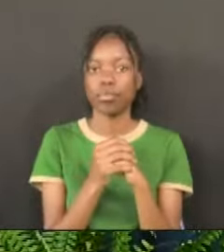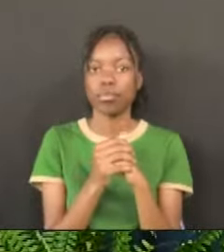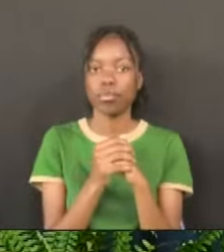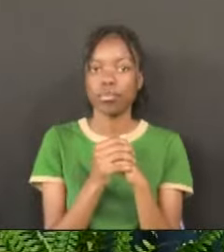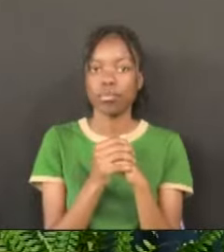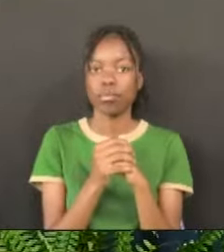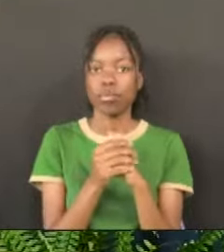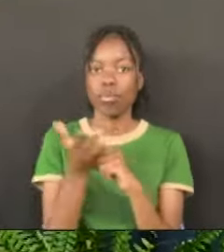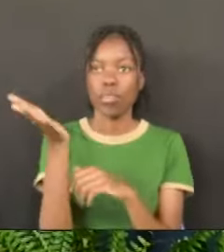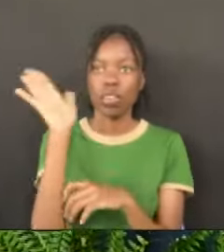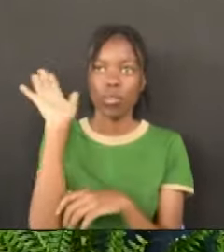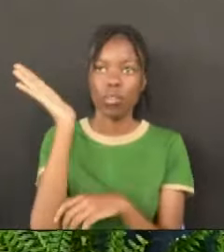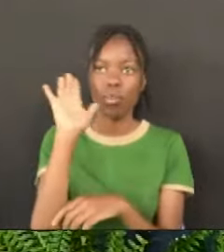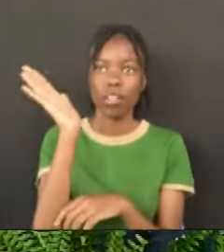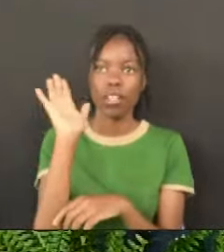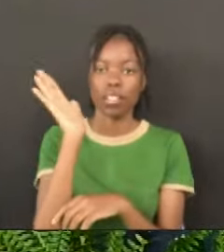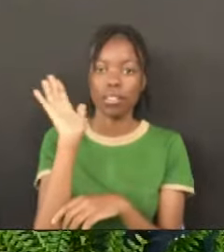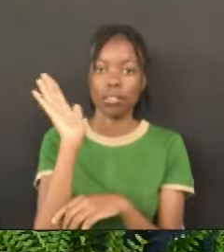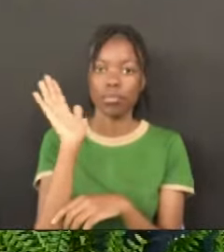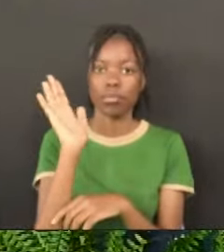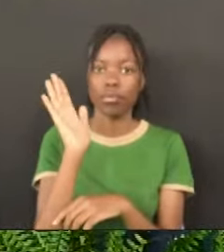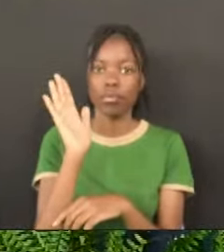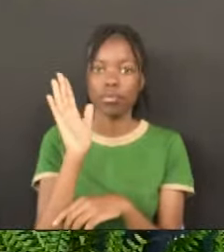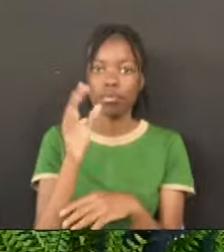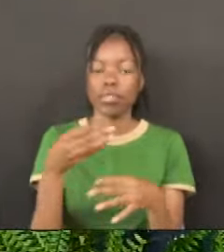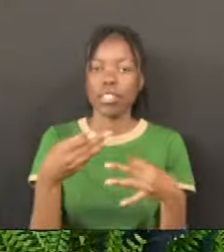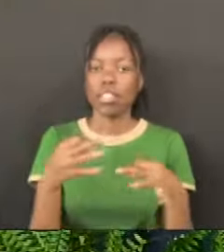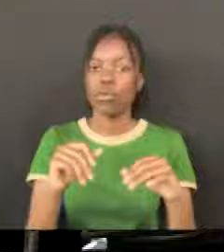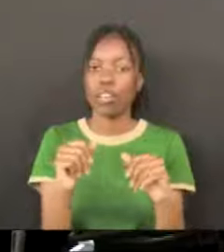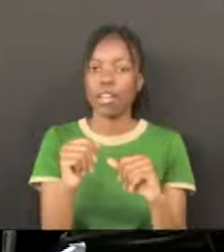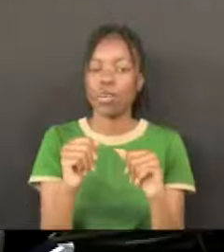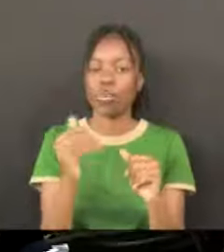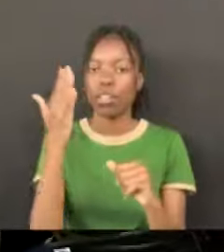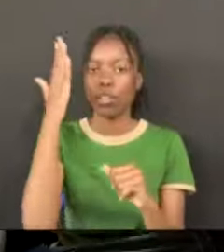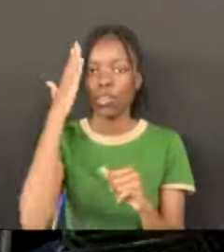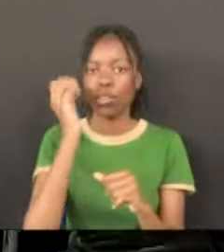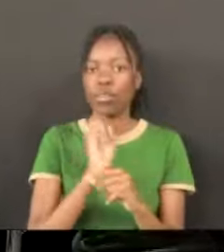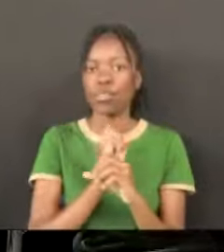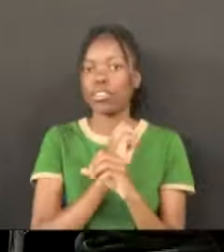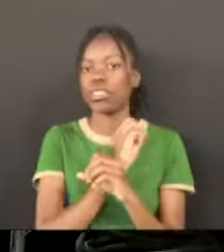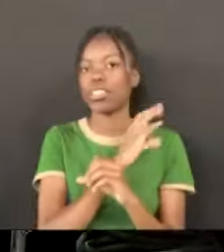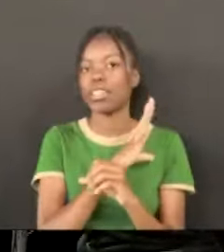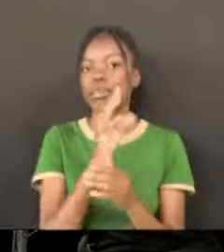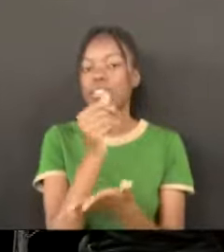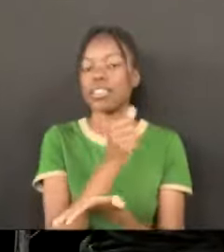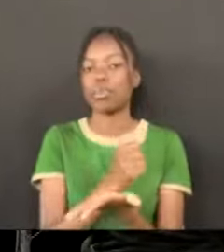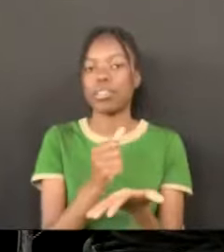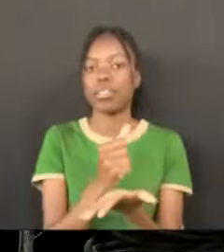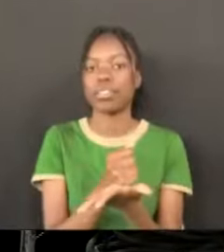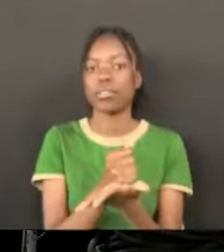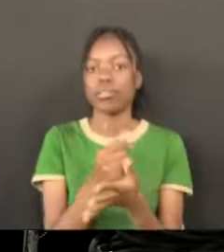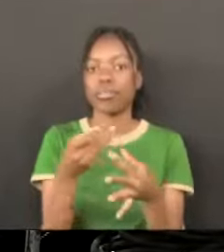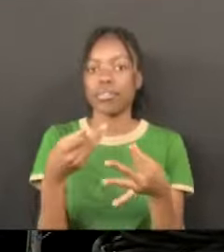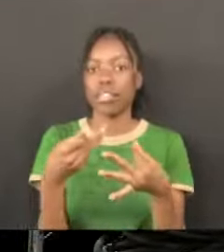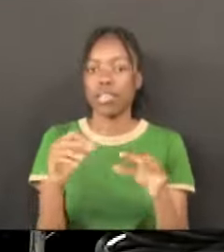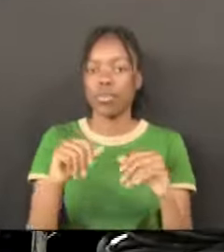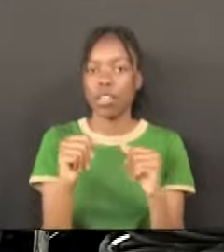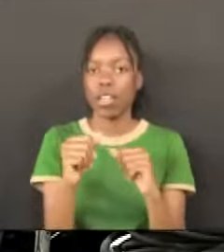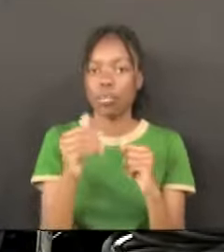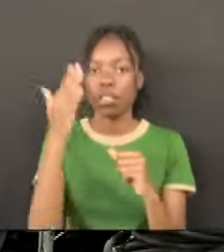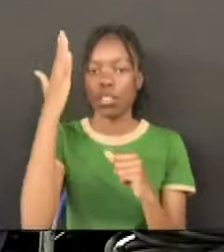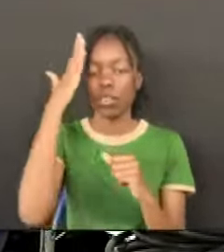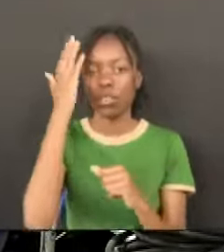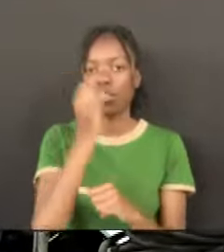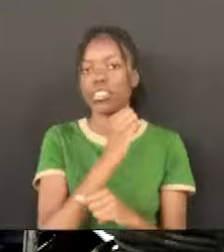Wave back to me if you're happy and you know, shout amen. Amen. If you're happy and you know this side,